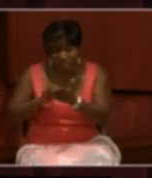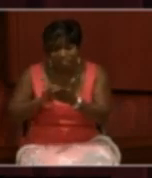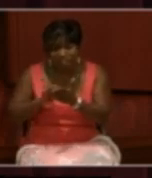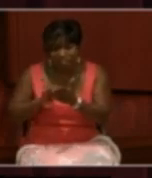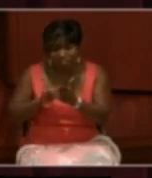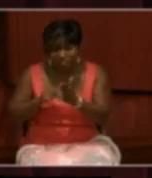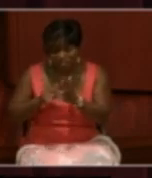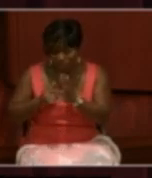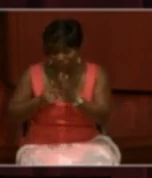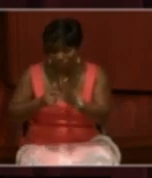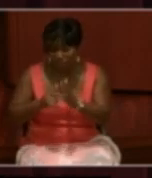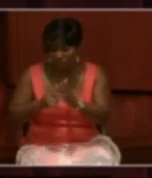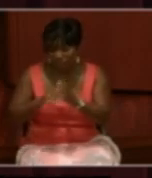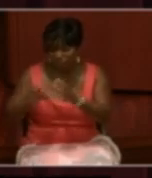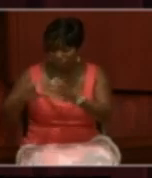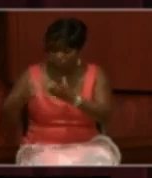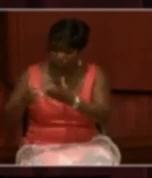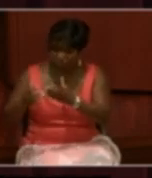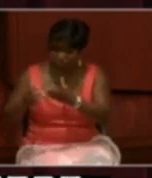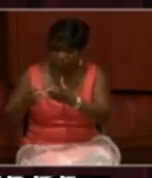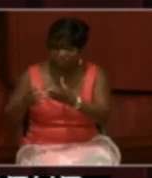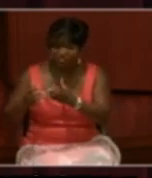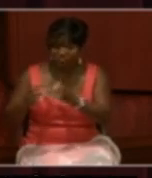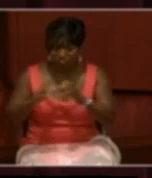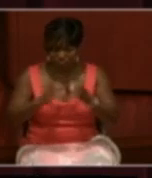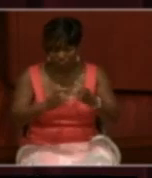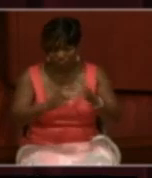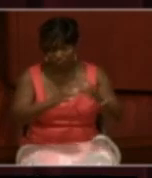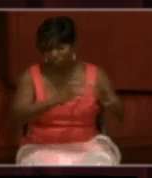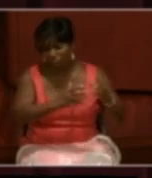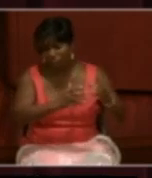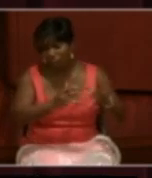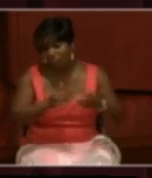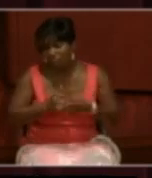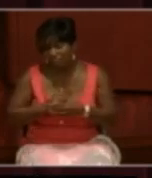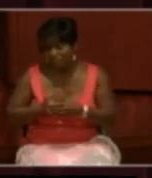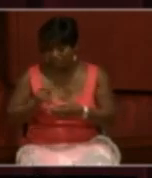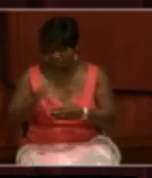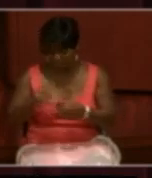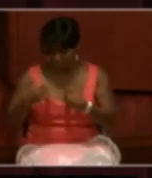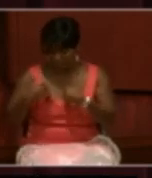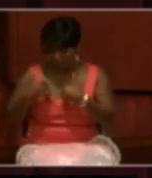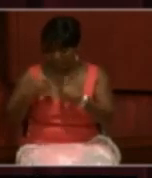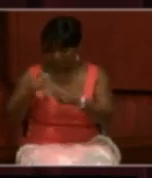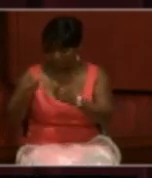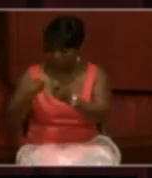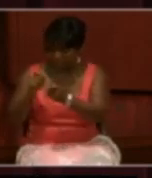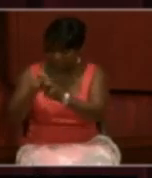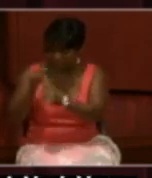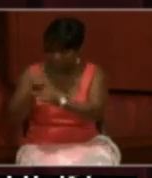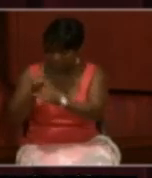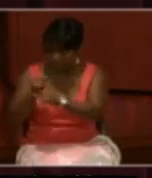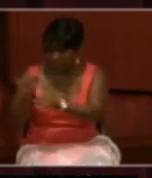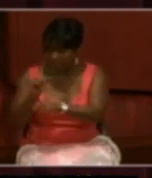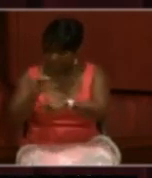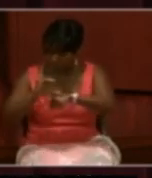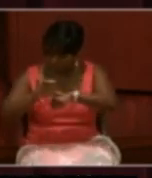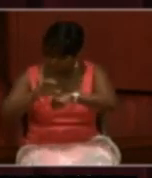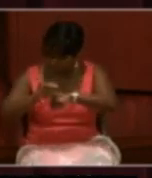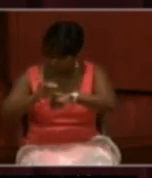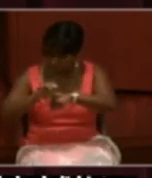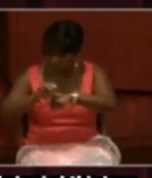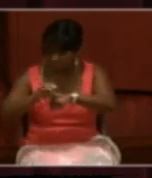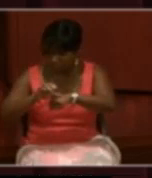representing collective entities that if you have a particular institution such as a church in